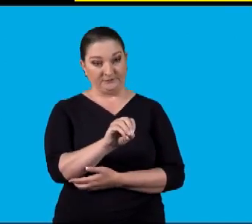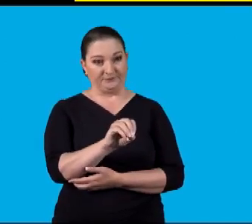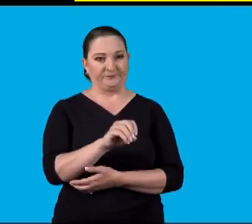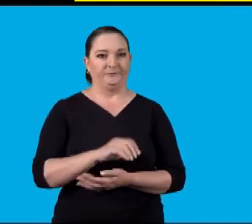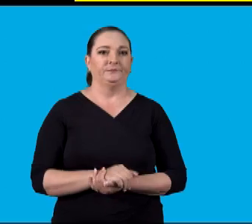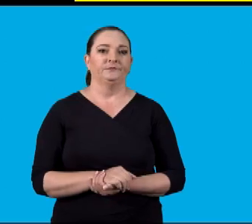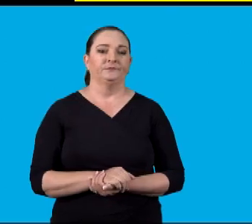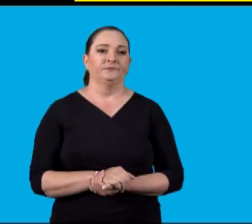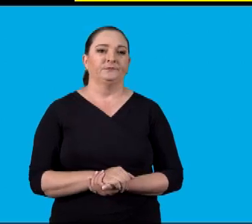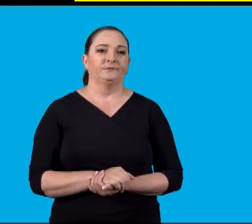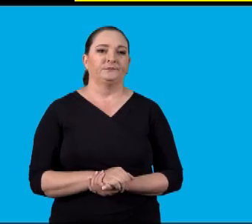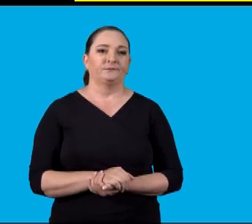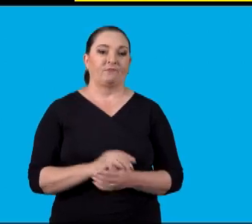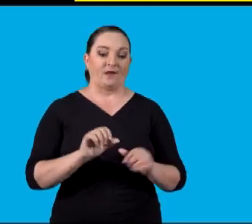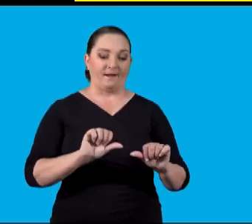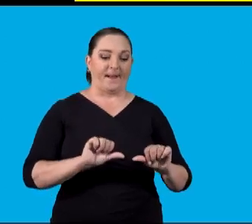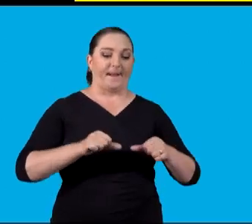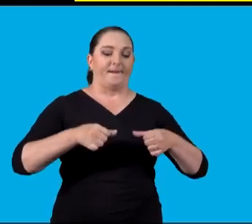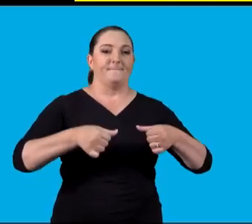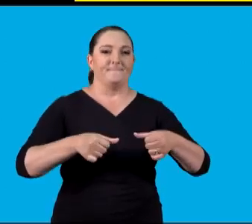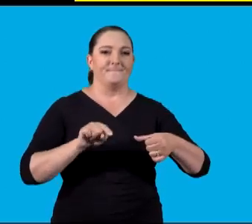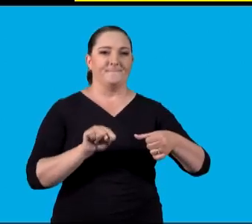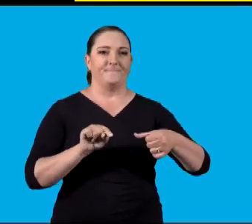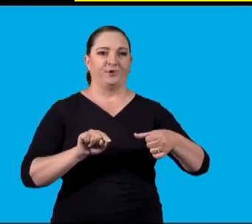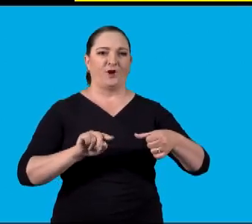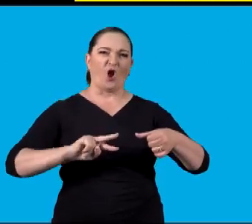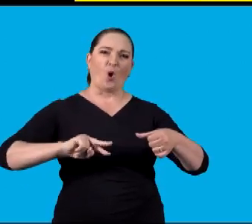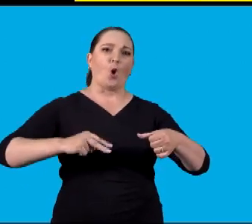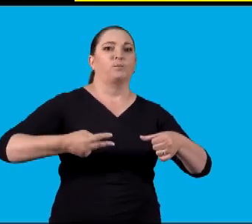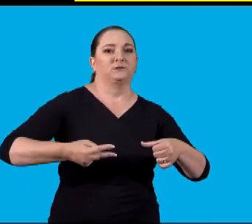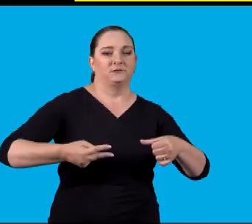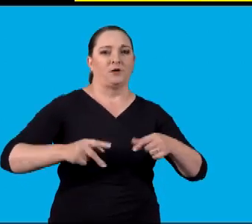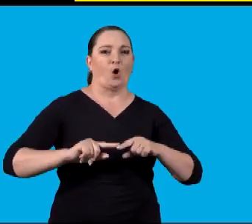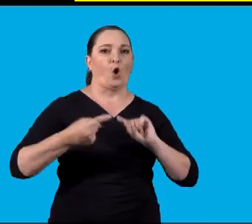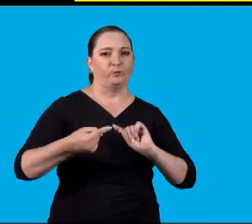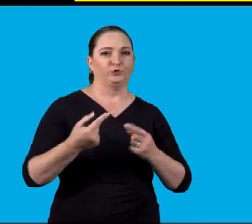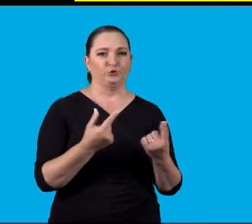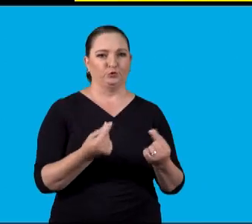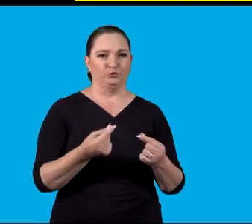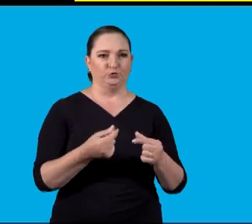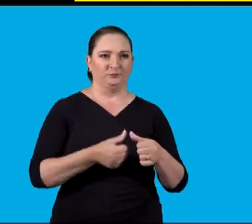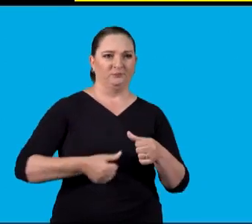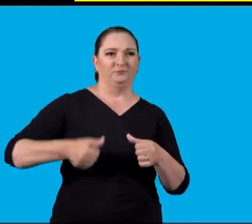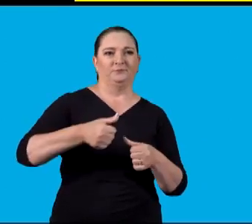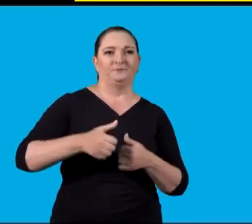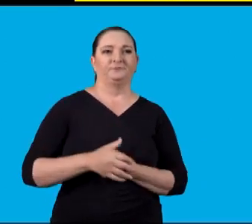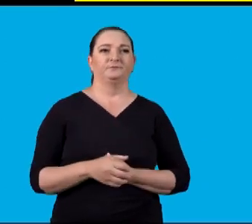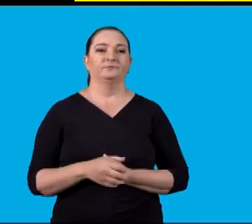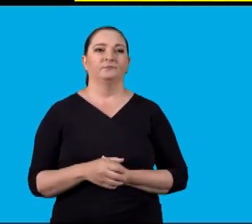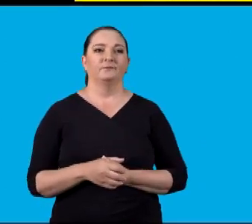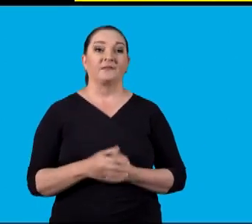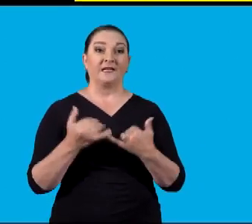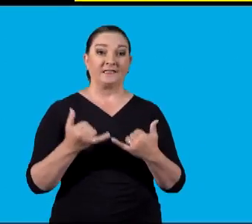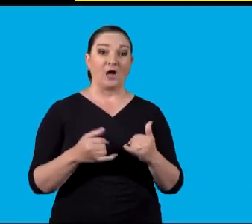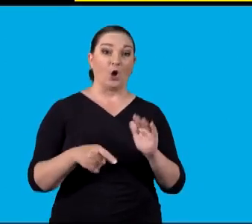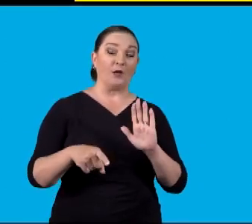20,158,970. And then when I go up, I do the opposite of the amounts that are above now.